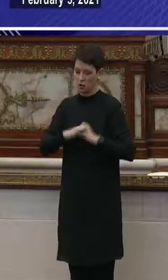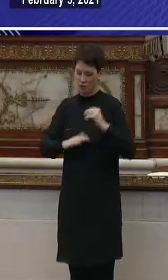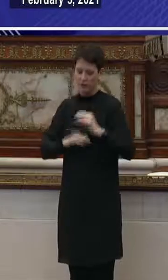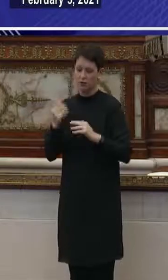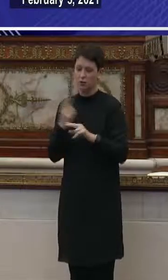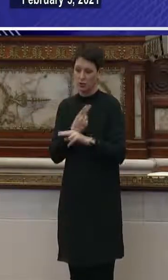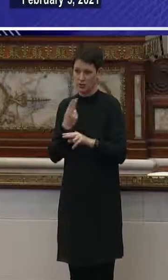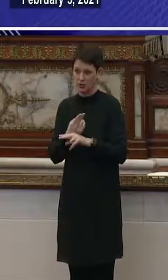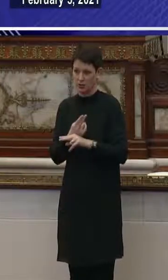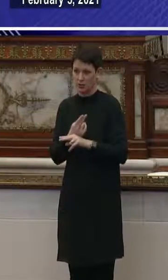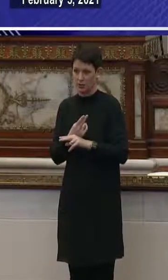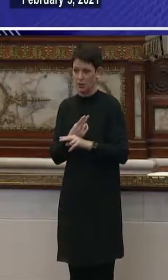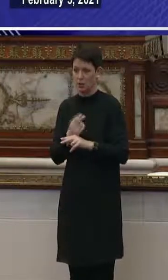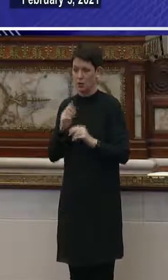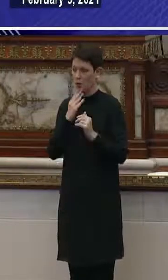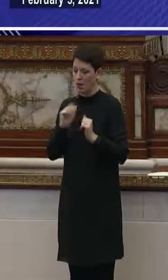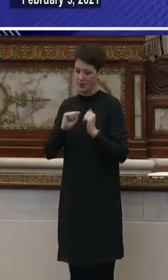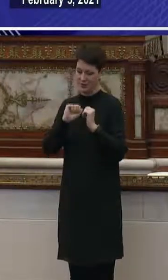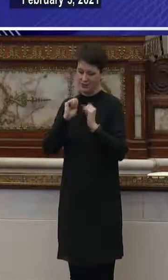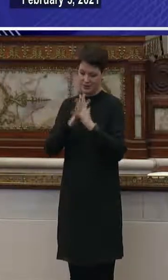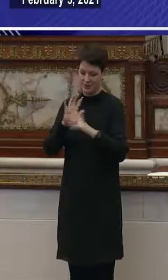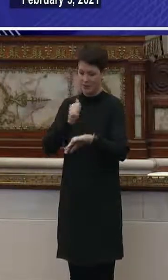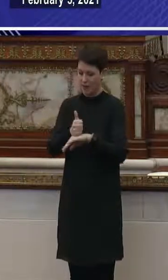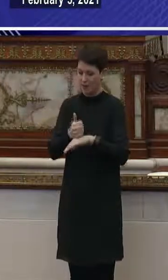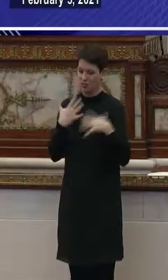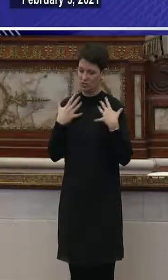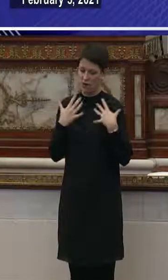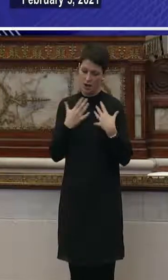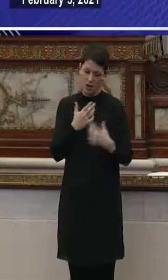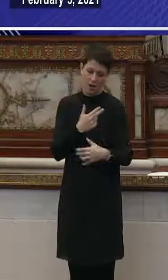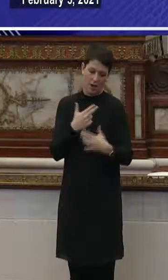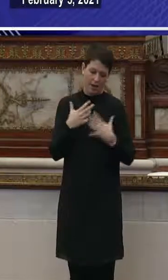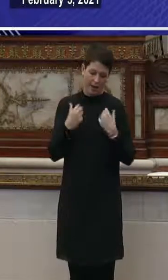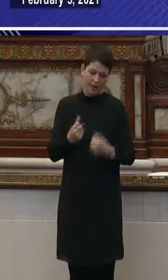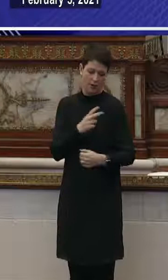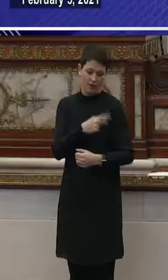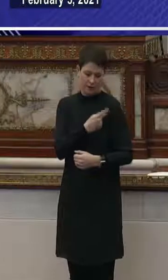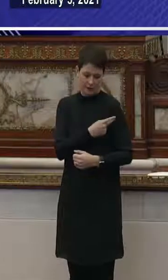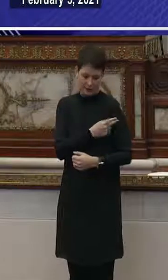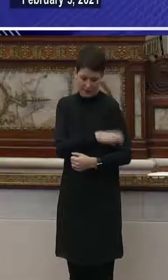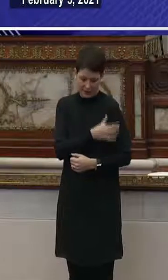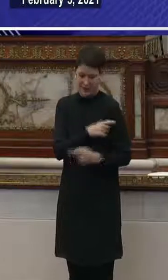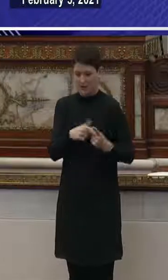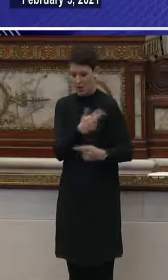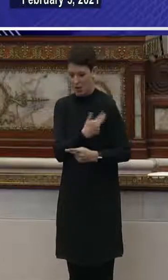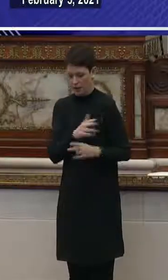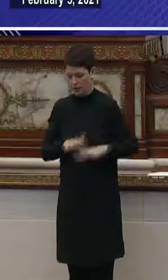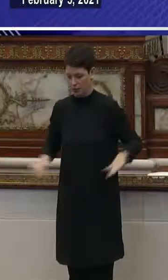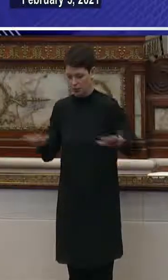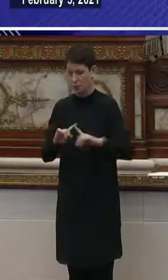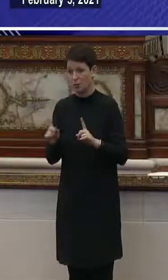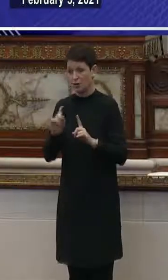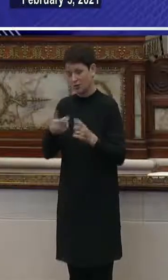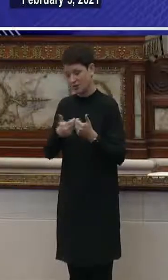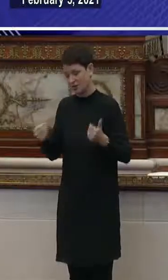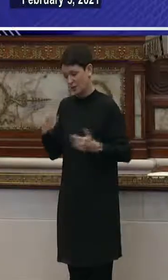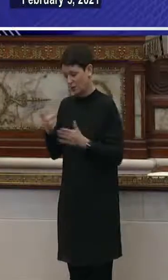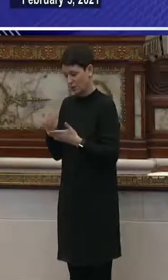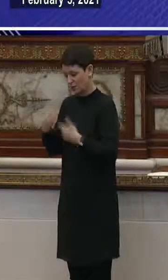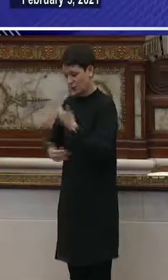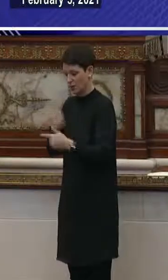As I said, well-established hospitals and health clinics across the city. But there's a separate question about whether we should have a separate review process